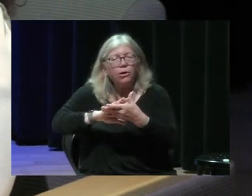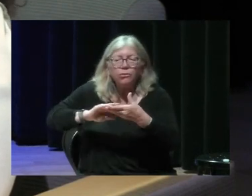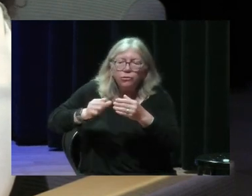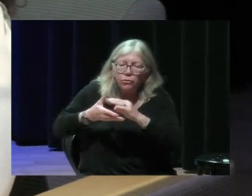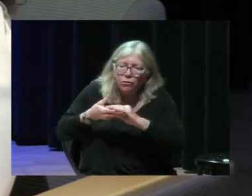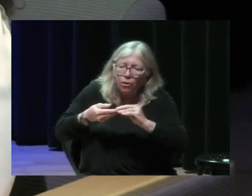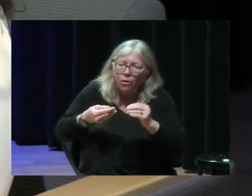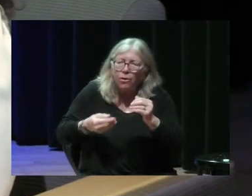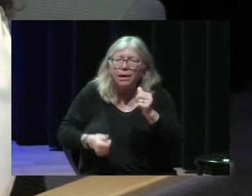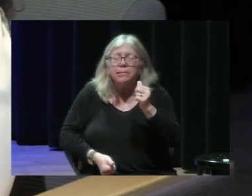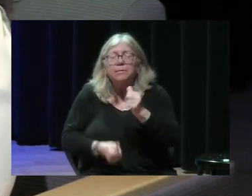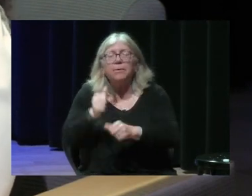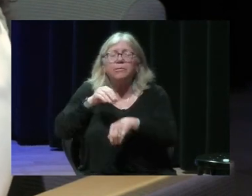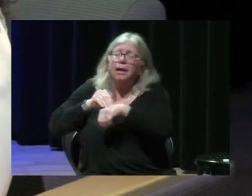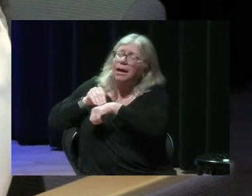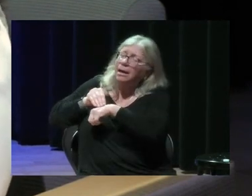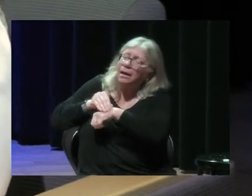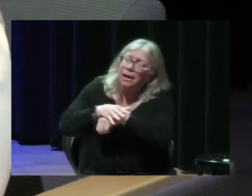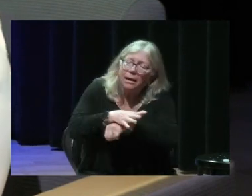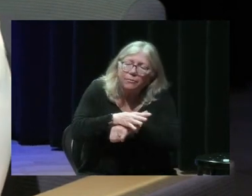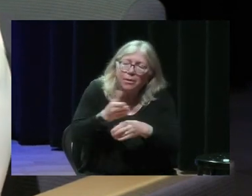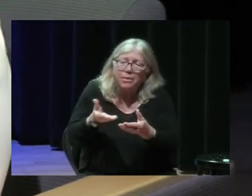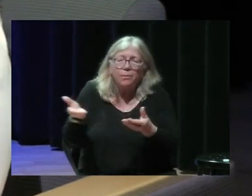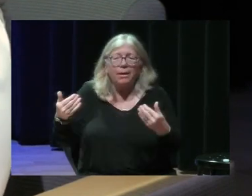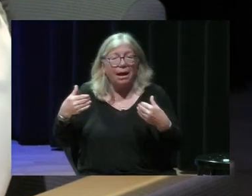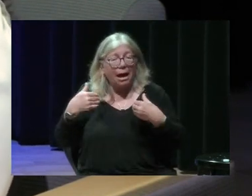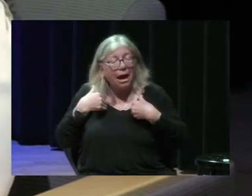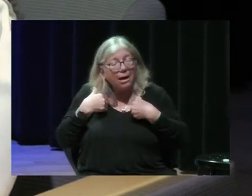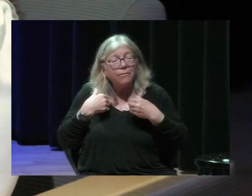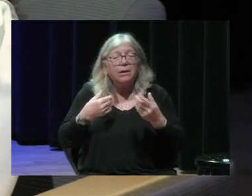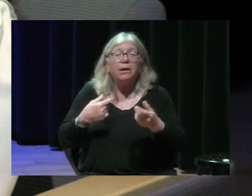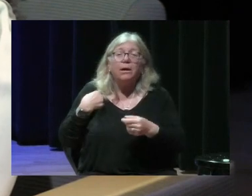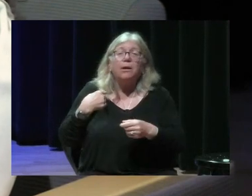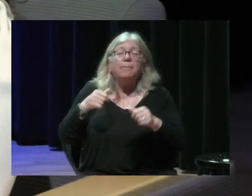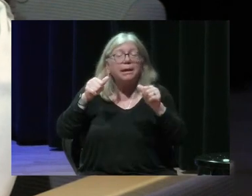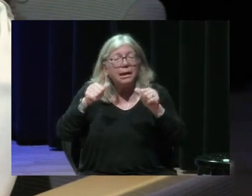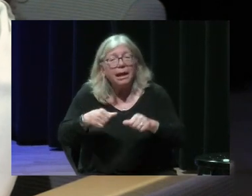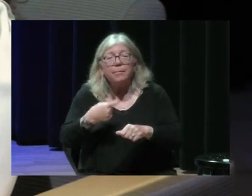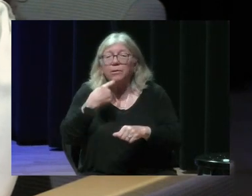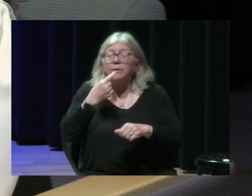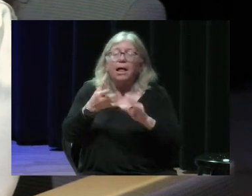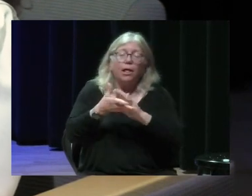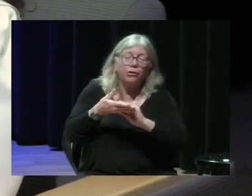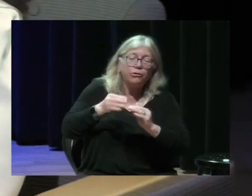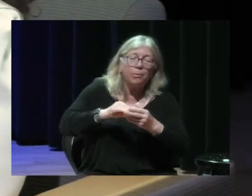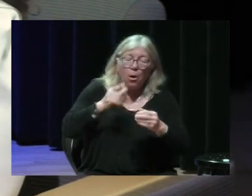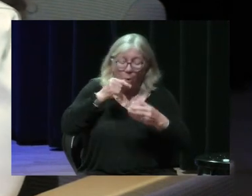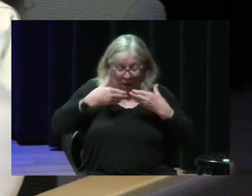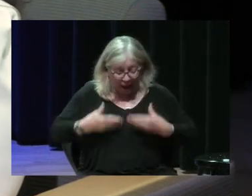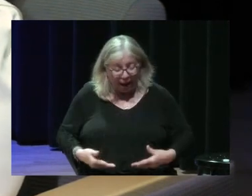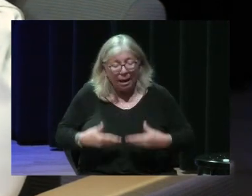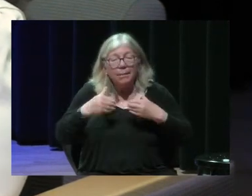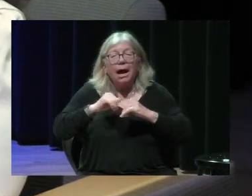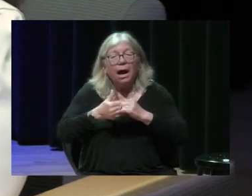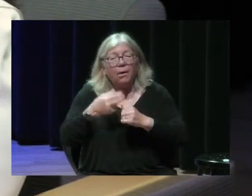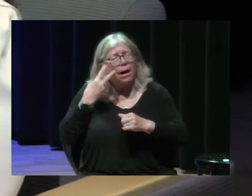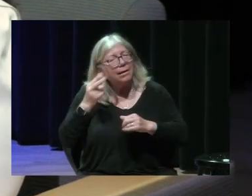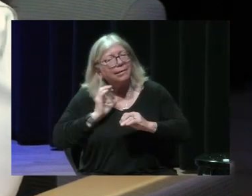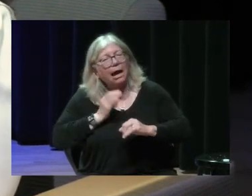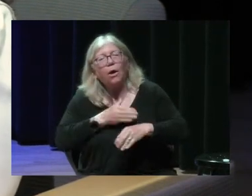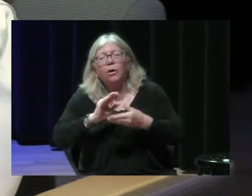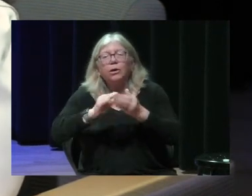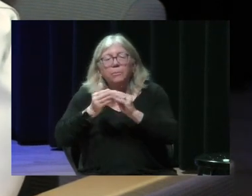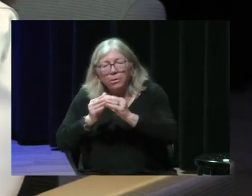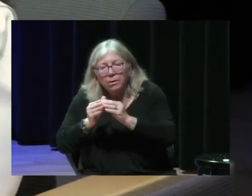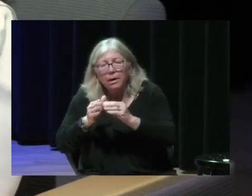the most influential mechanism that we have. And so being able to tell a story about who I am and how I see our community